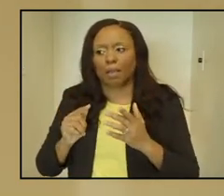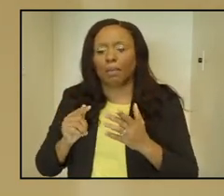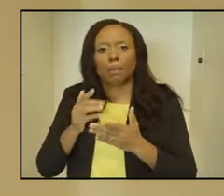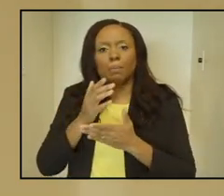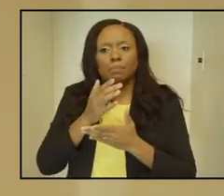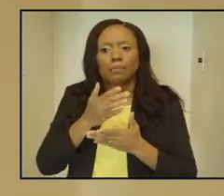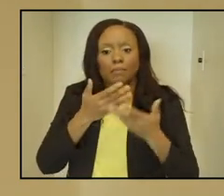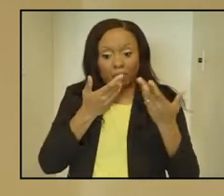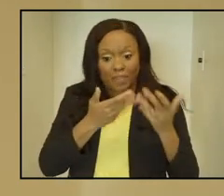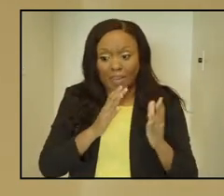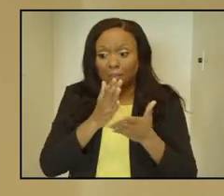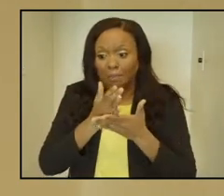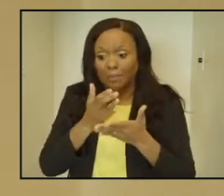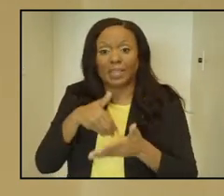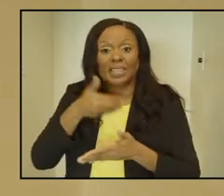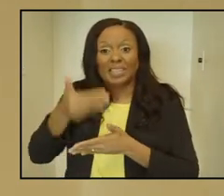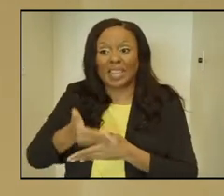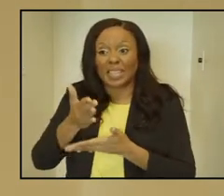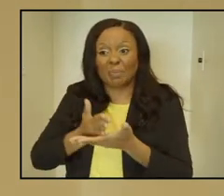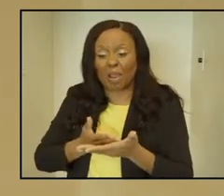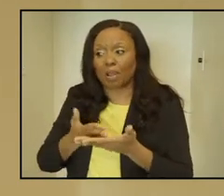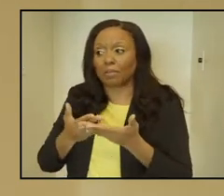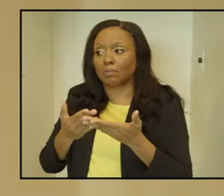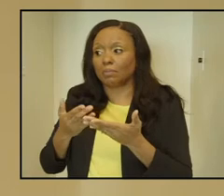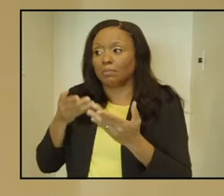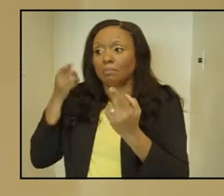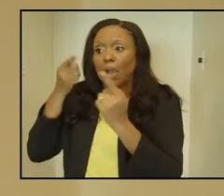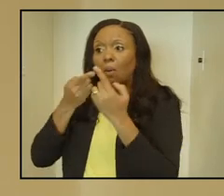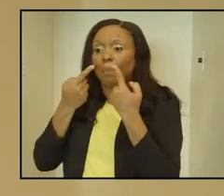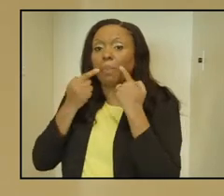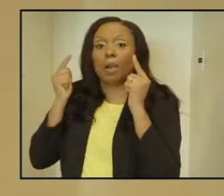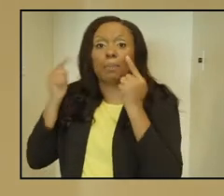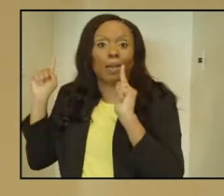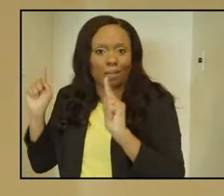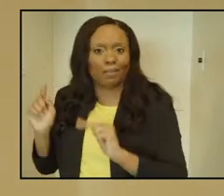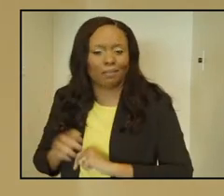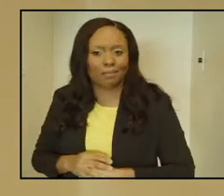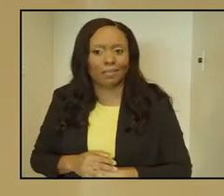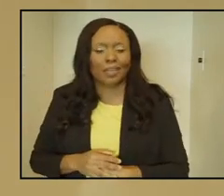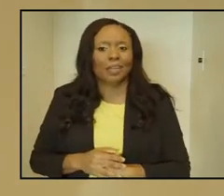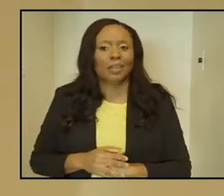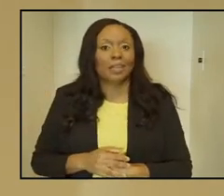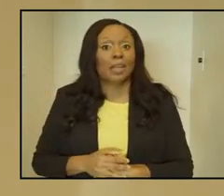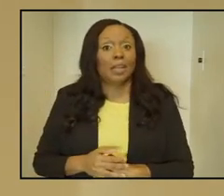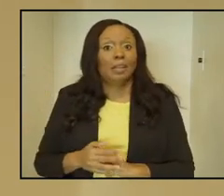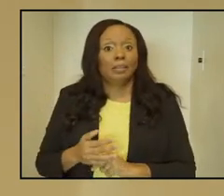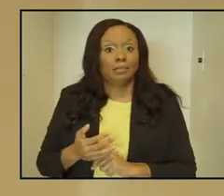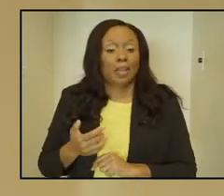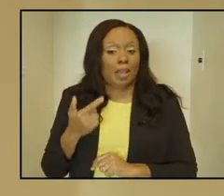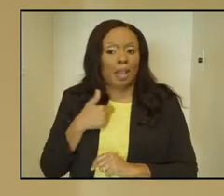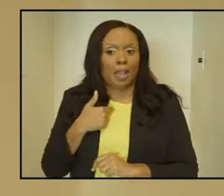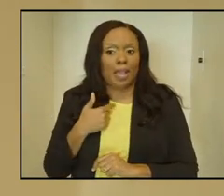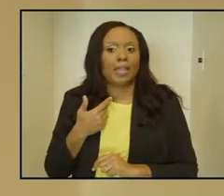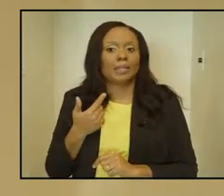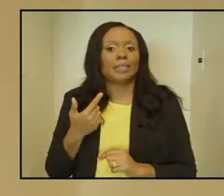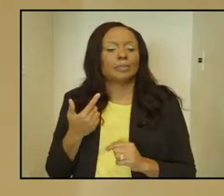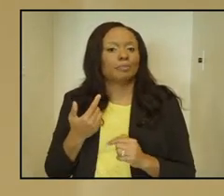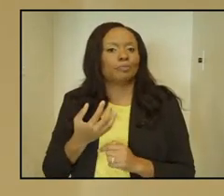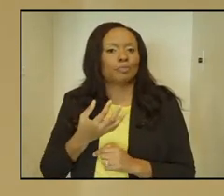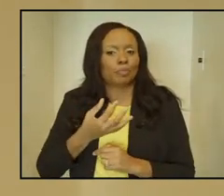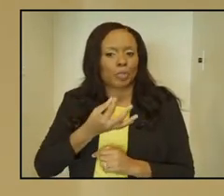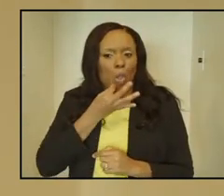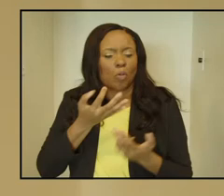can. As I close, I wish to iterate that this is only a part of what we are doing as we become a more